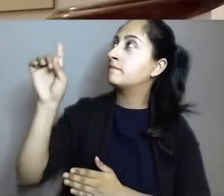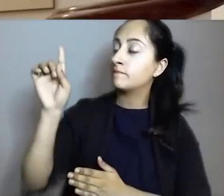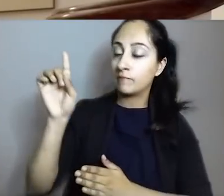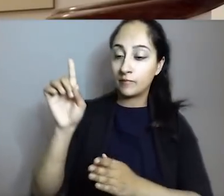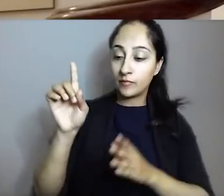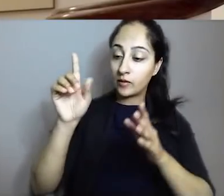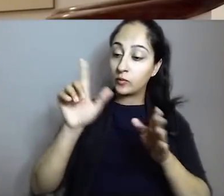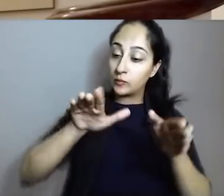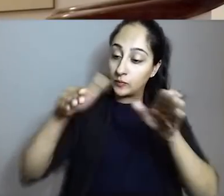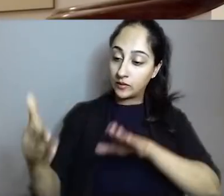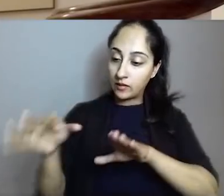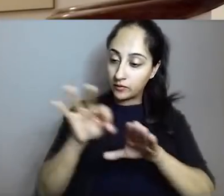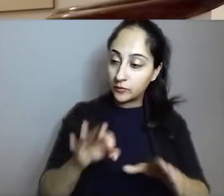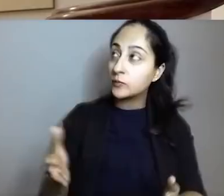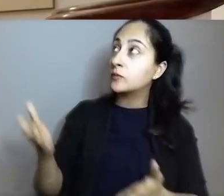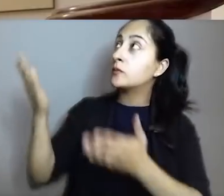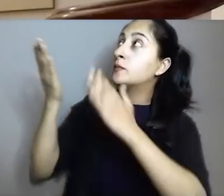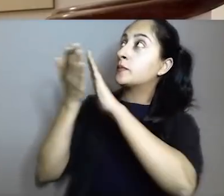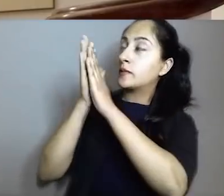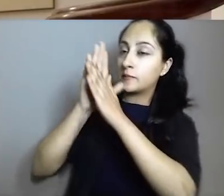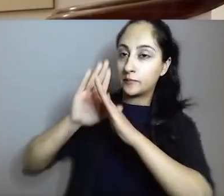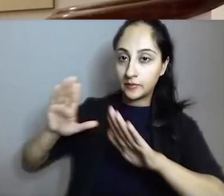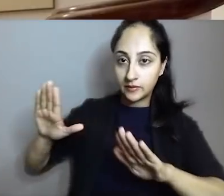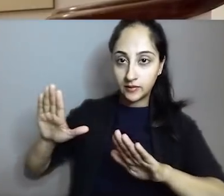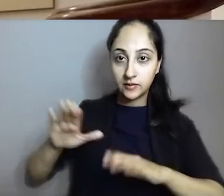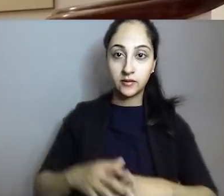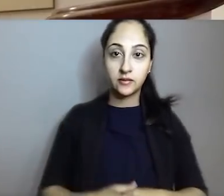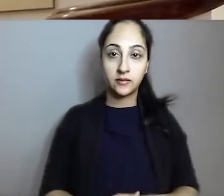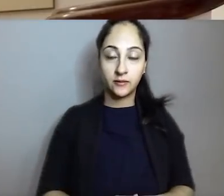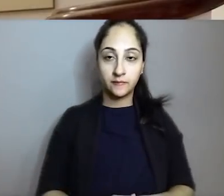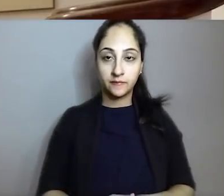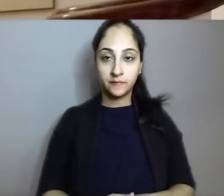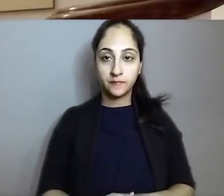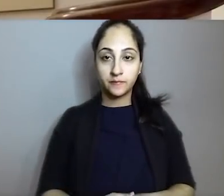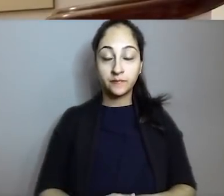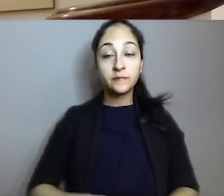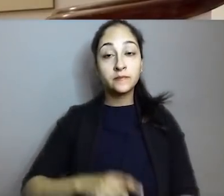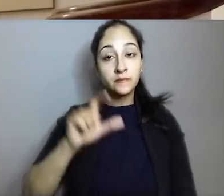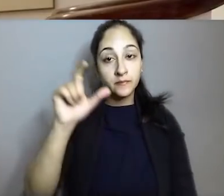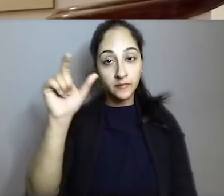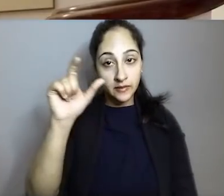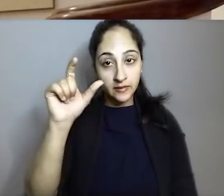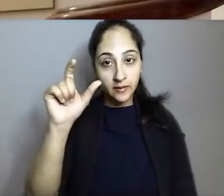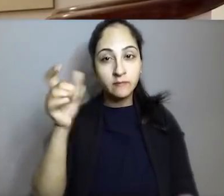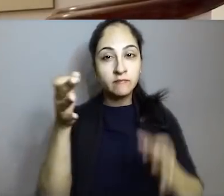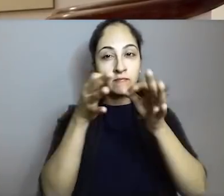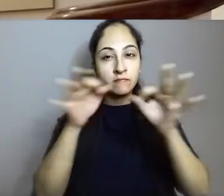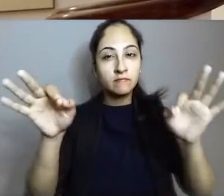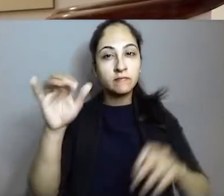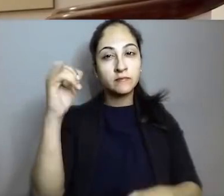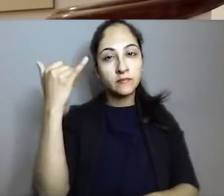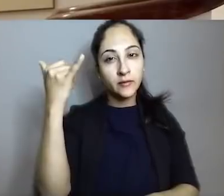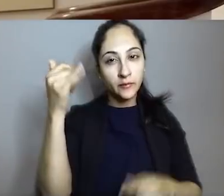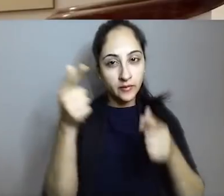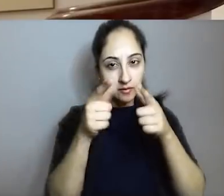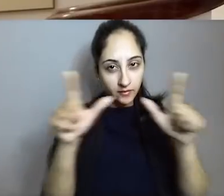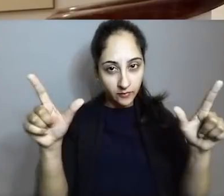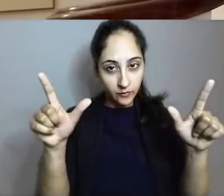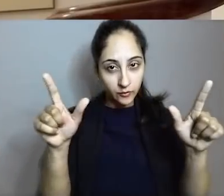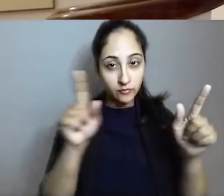their souls may rest in eternal peace. In Islam we say,